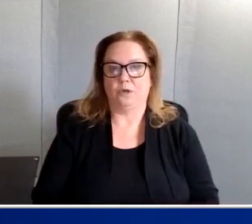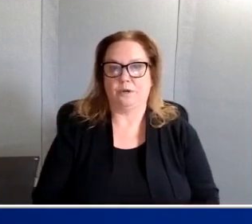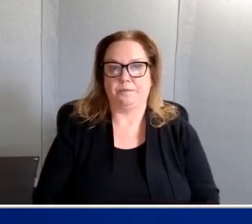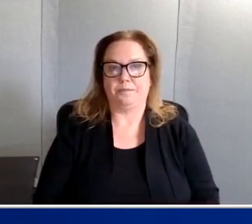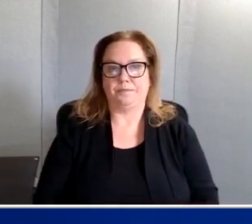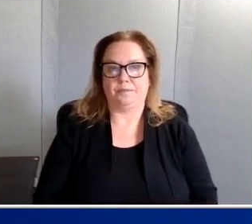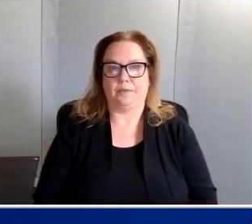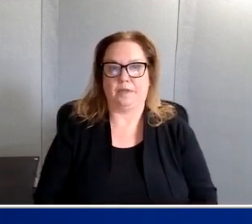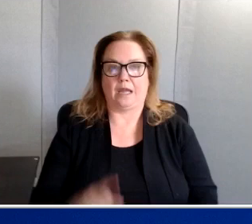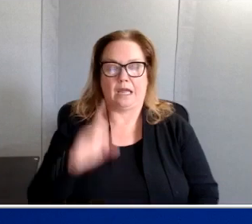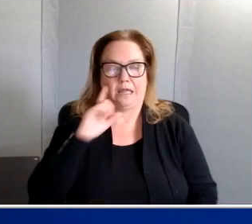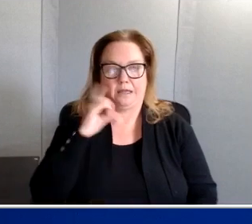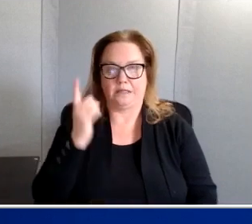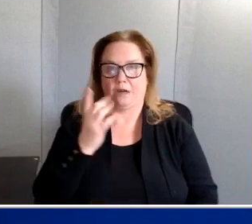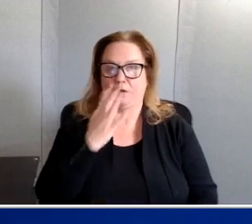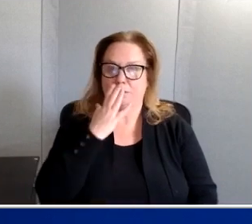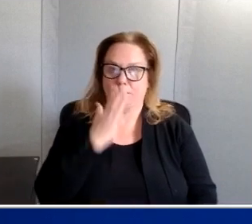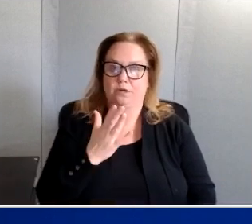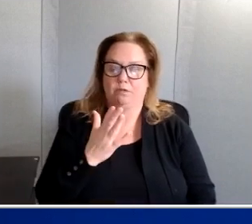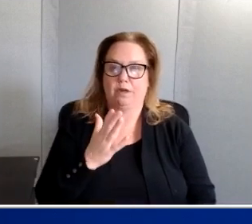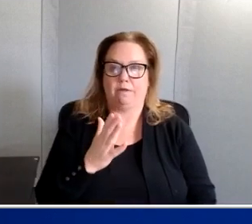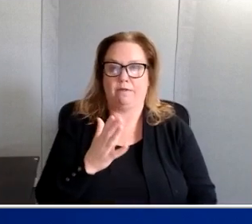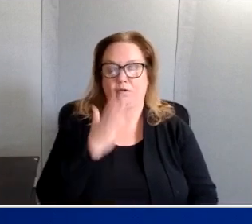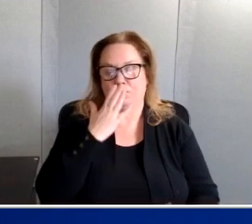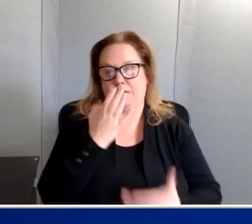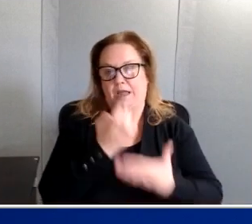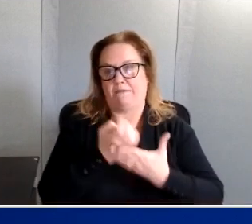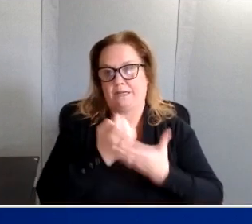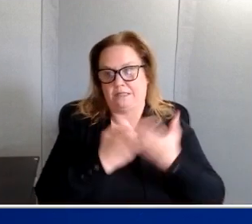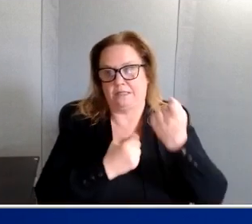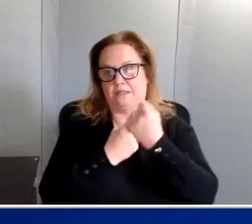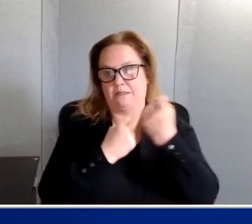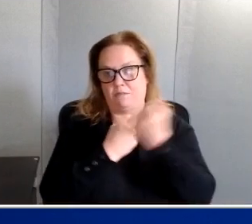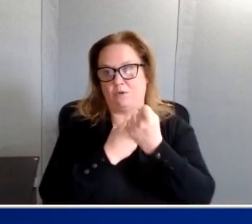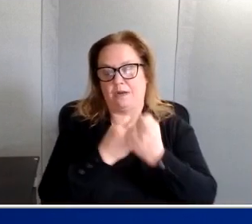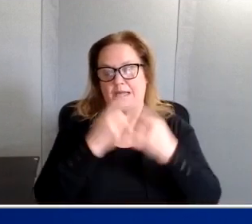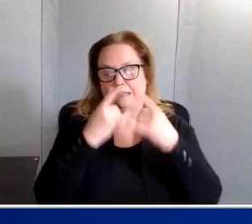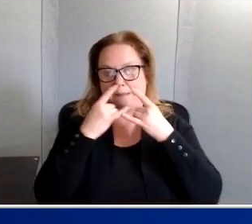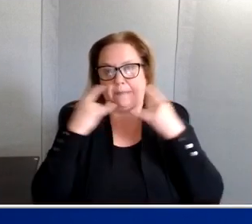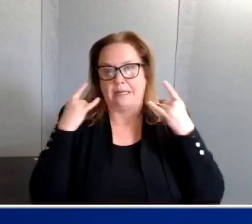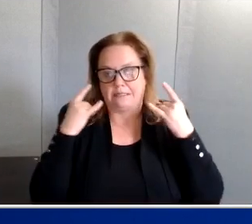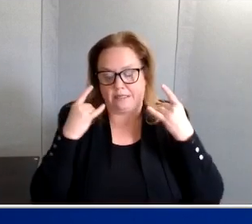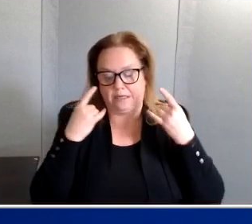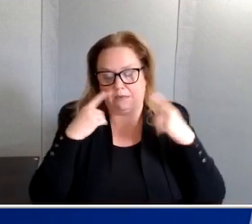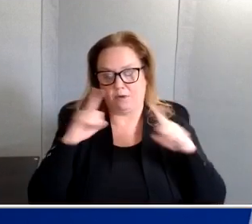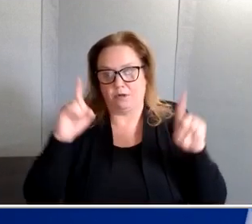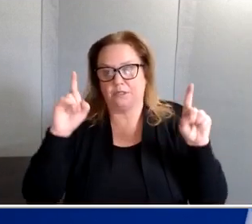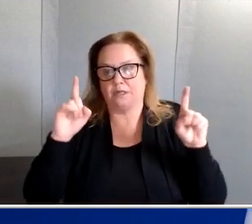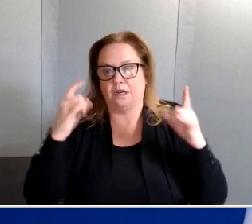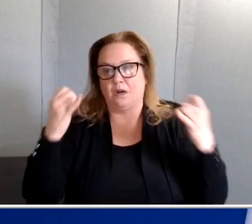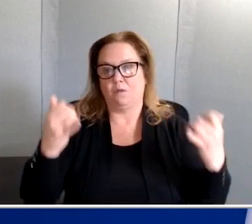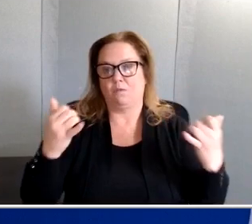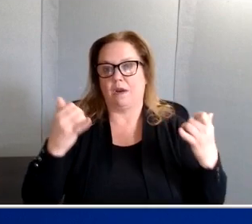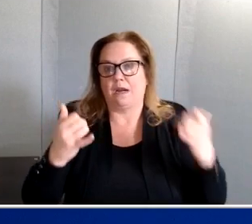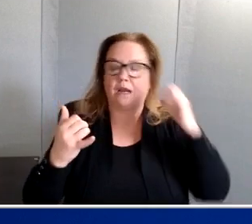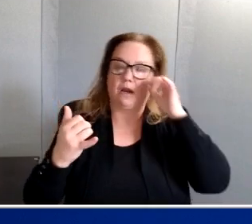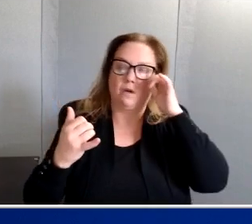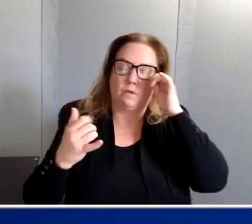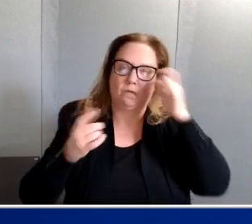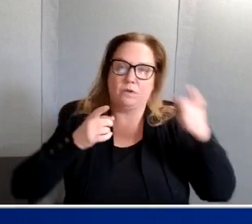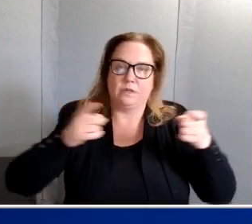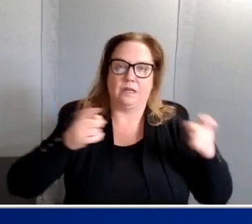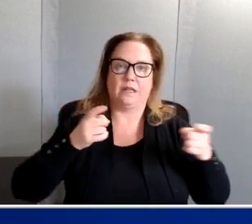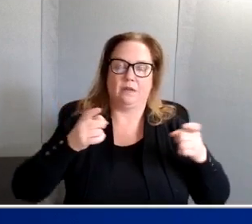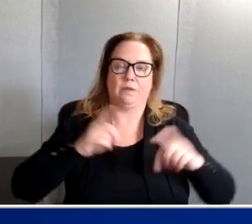I think it's always good, but we do have very good evidence to support the fact that masking does work. I think right now we are just dealing with a set of